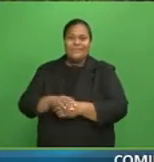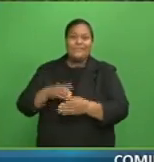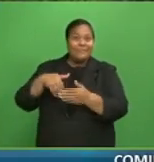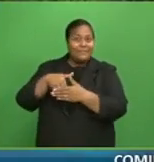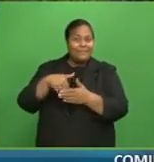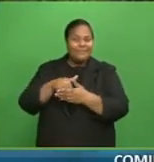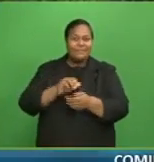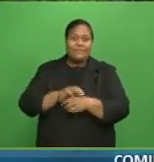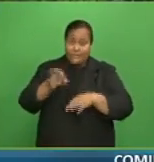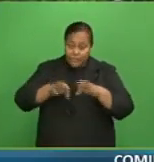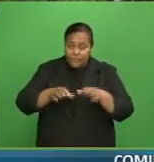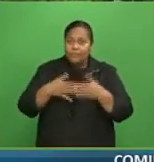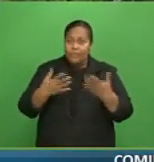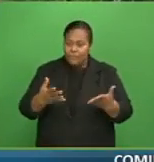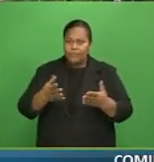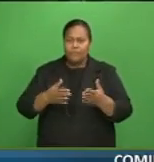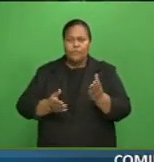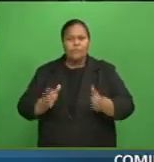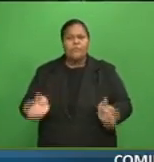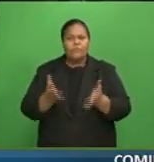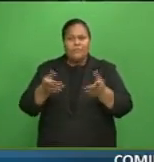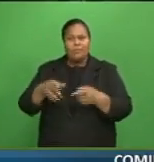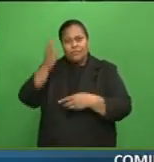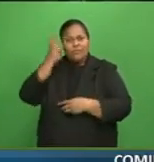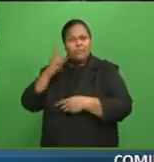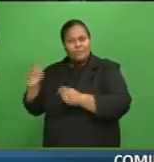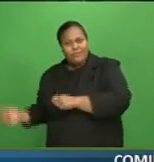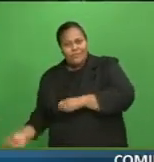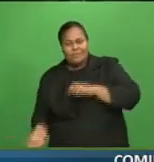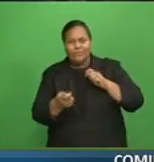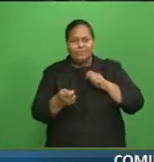place to boost women's cricket. This and more after the break.